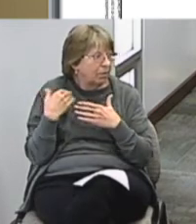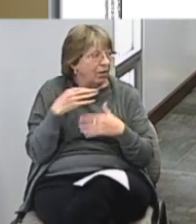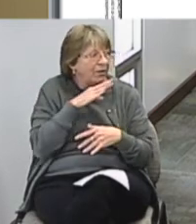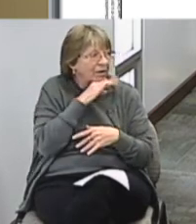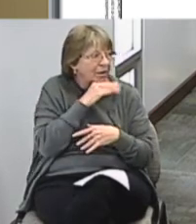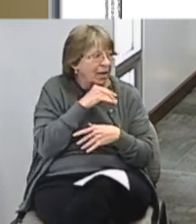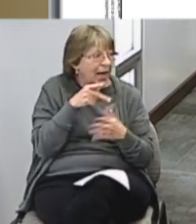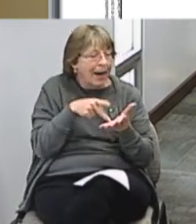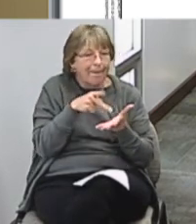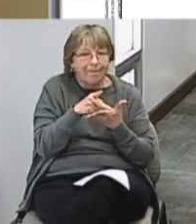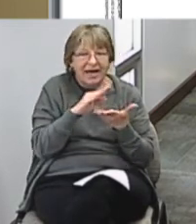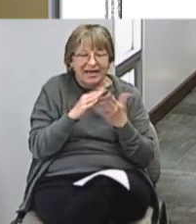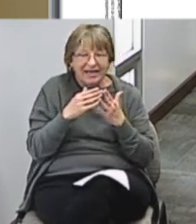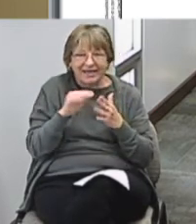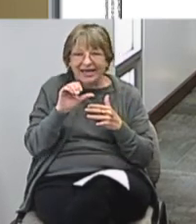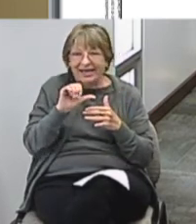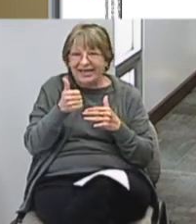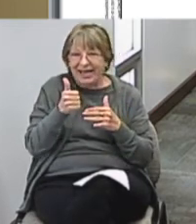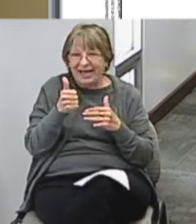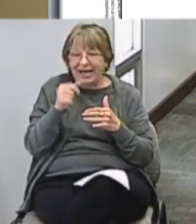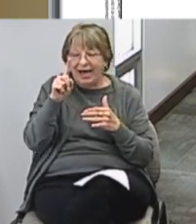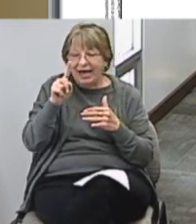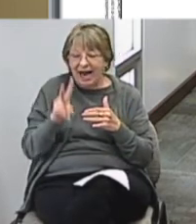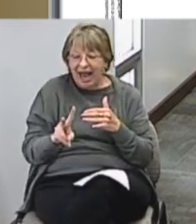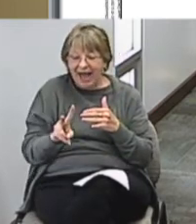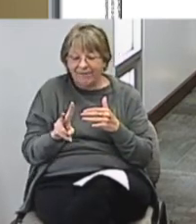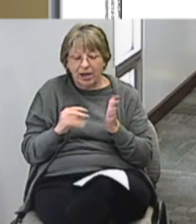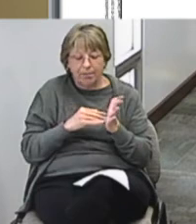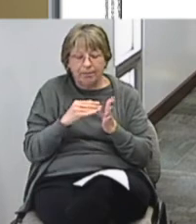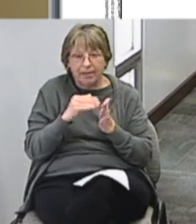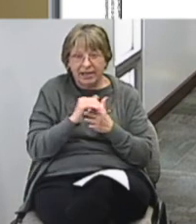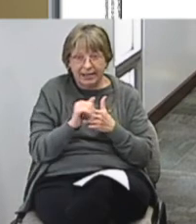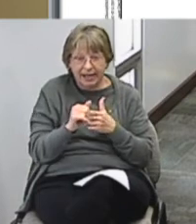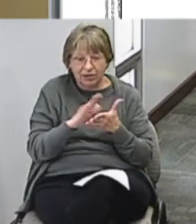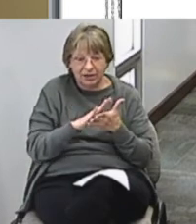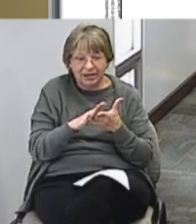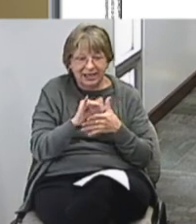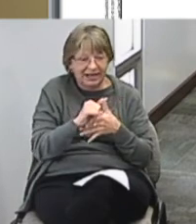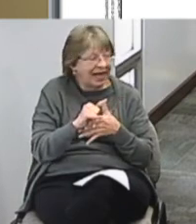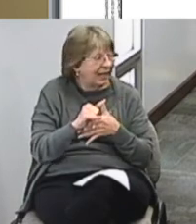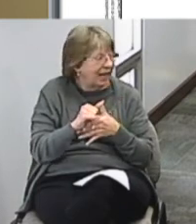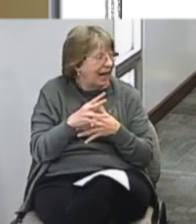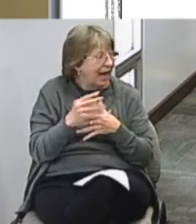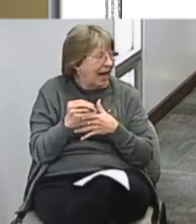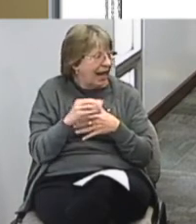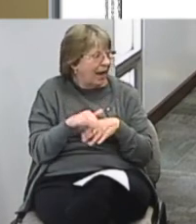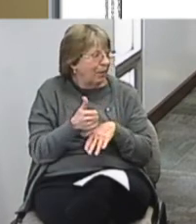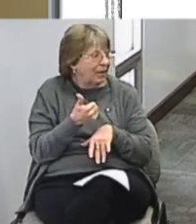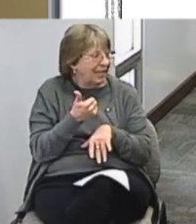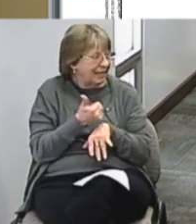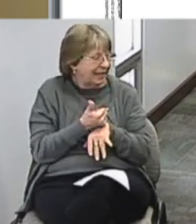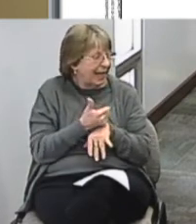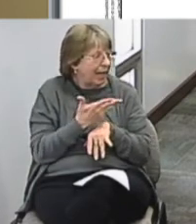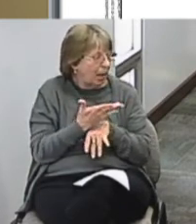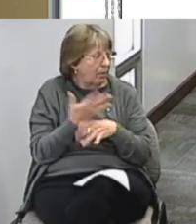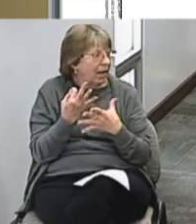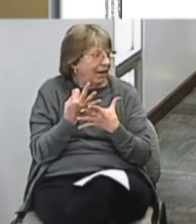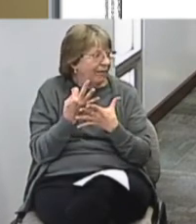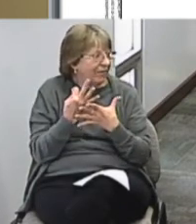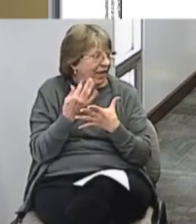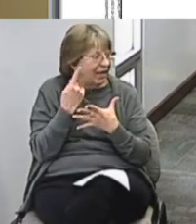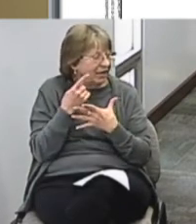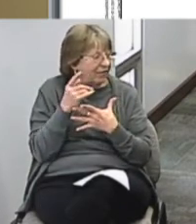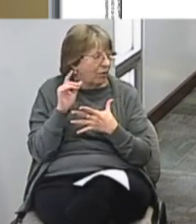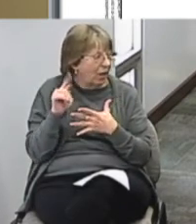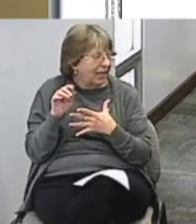$10.5 million to clean up the site. We also formed a TIF, a tax increment financing district out there. It was